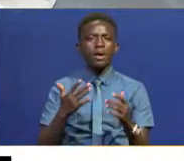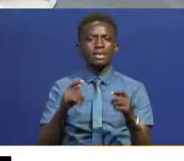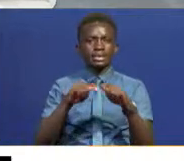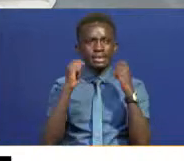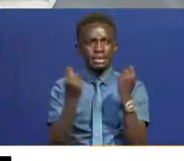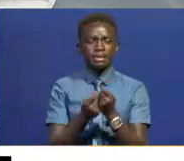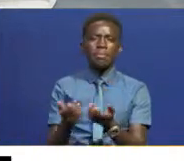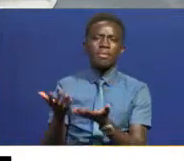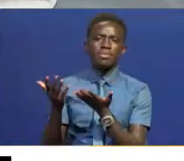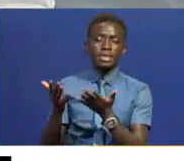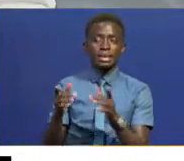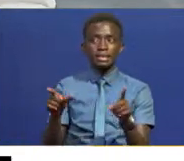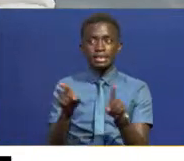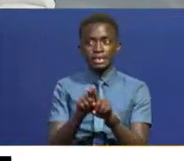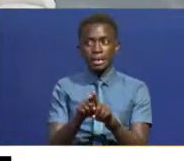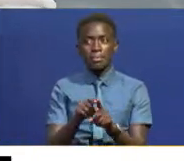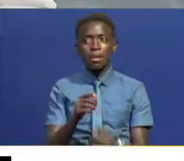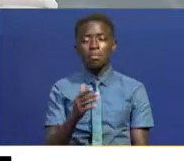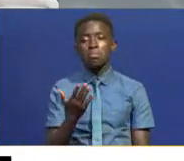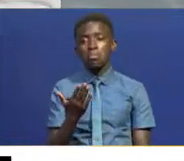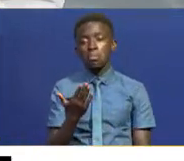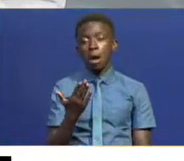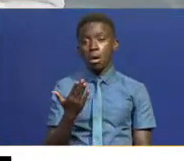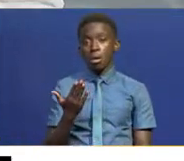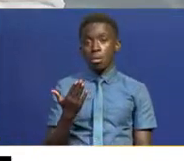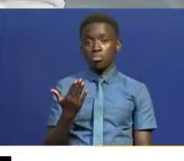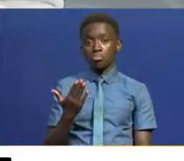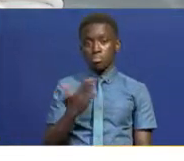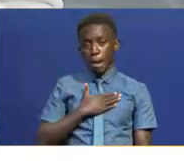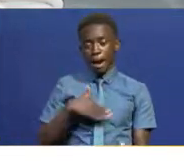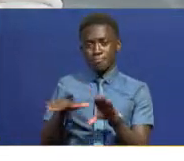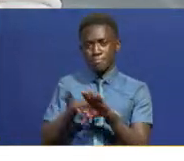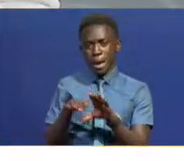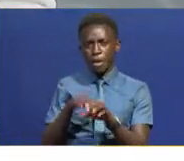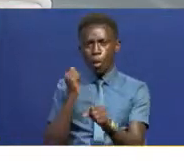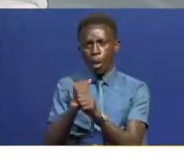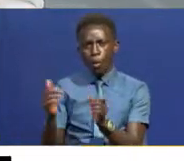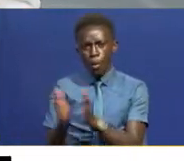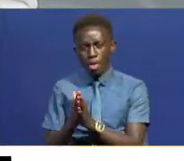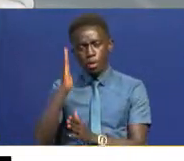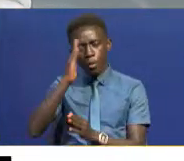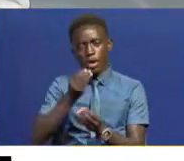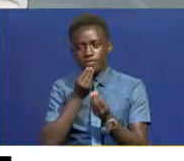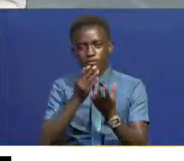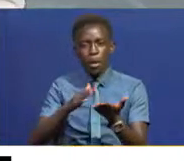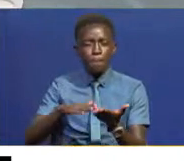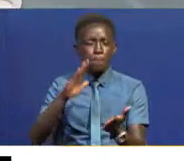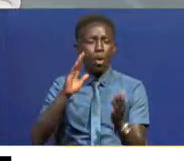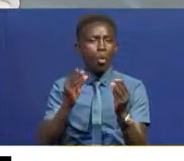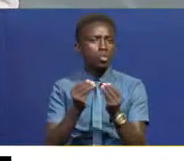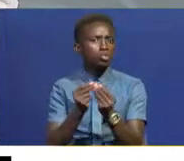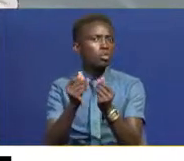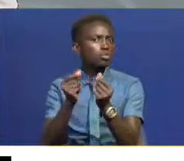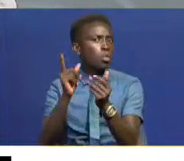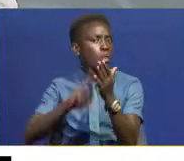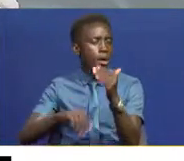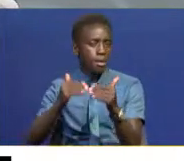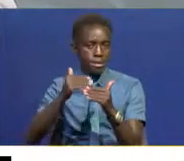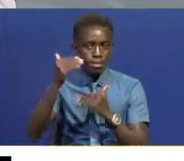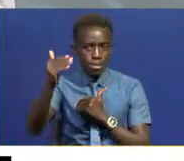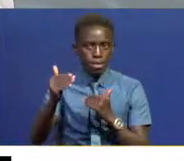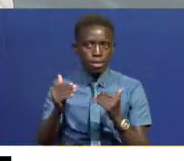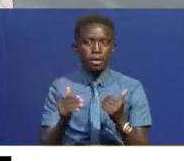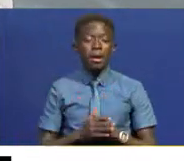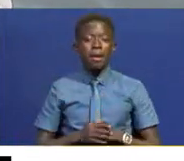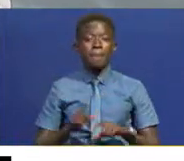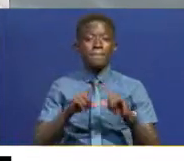minor. My colleague will be giving you the resolutions in our subsequent bulletins. But for now, other news